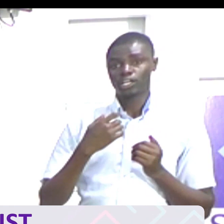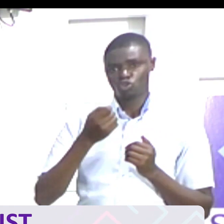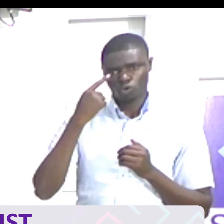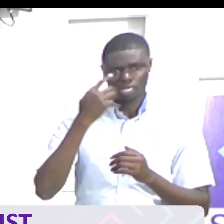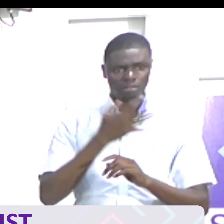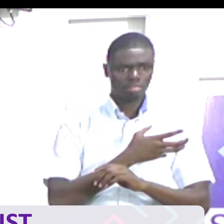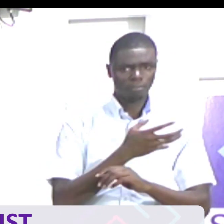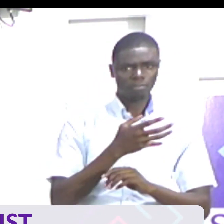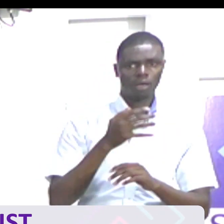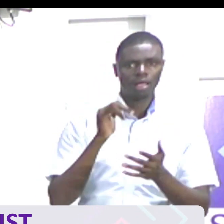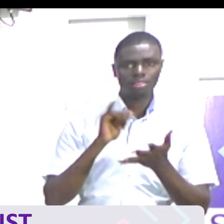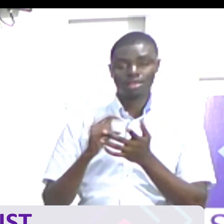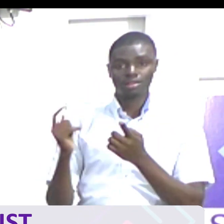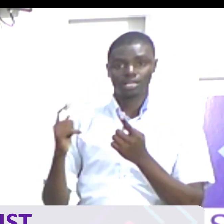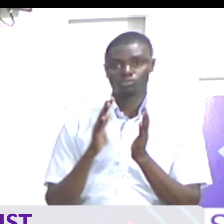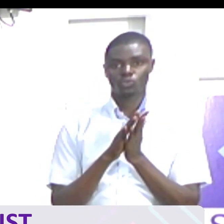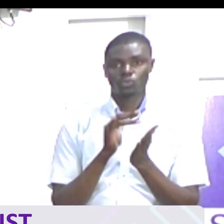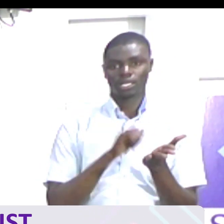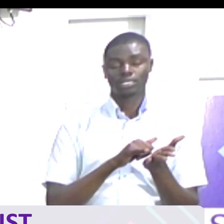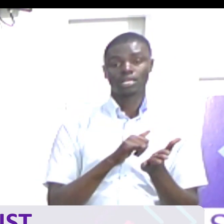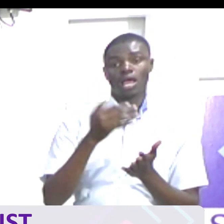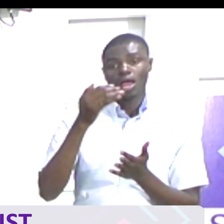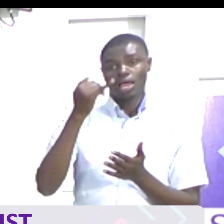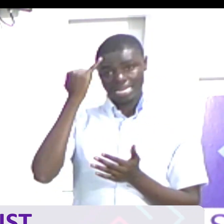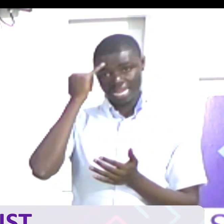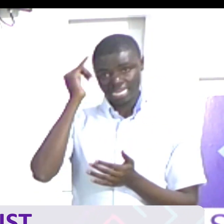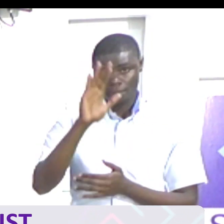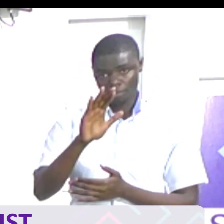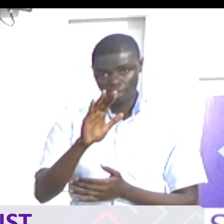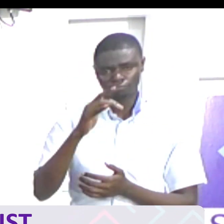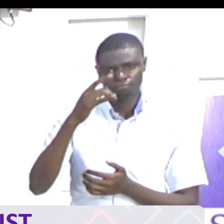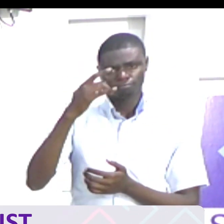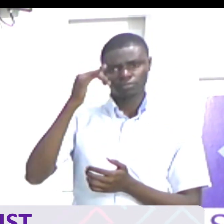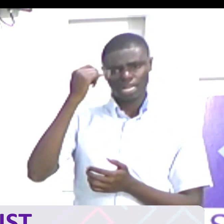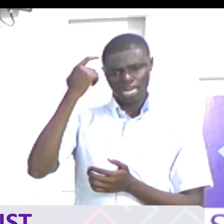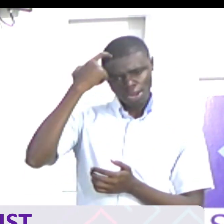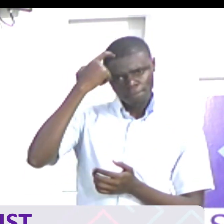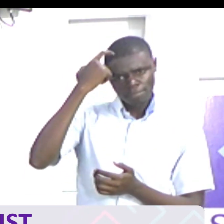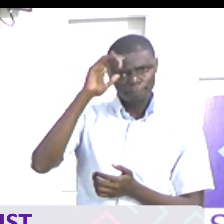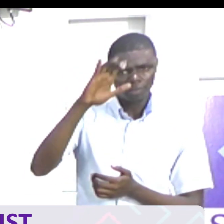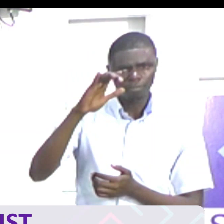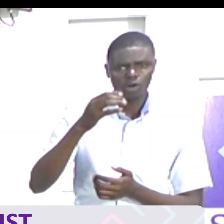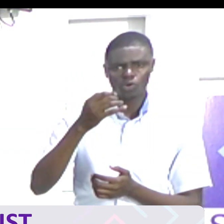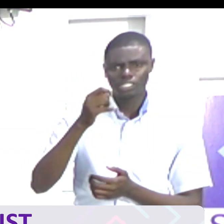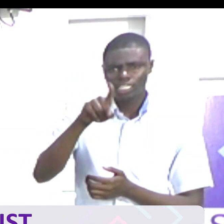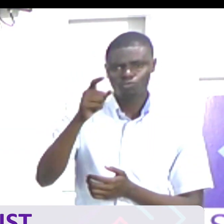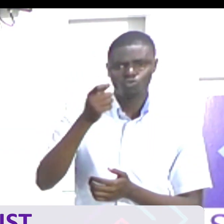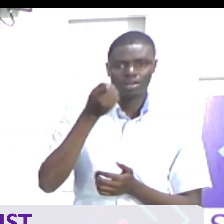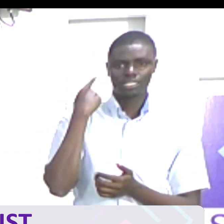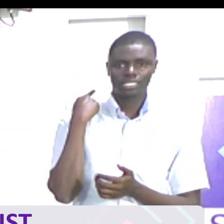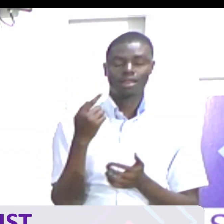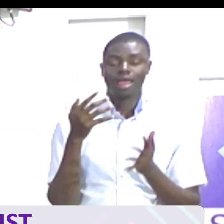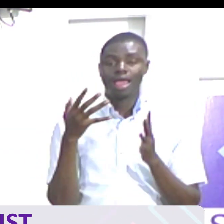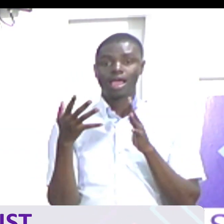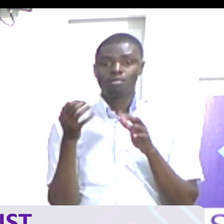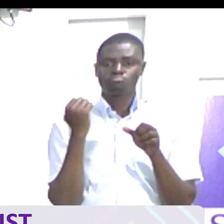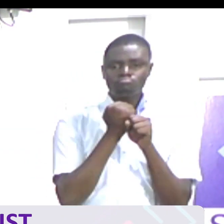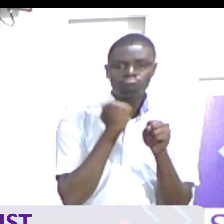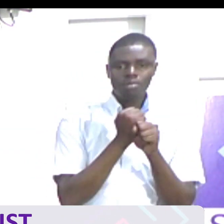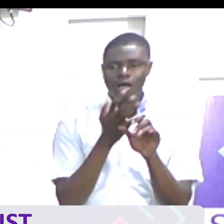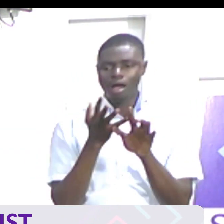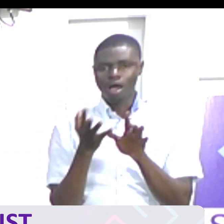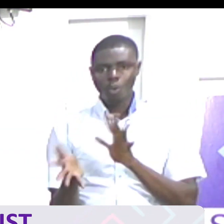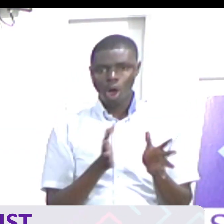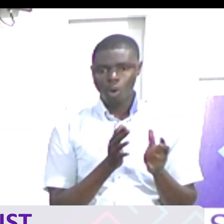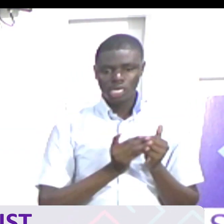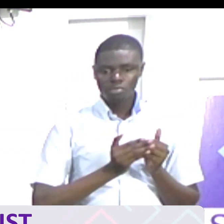the power that comes with it. Because ni idea yako, when ni brain child iko ndani yako. Wewe unajua ni aje, this is how it works and this is how it